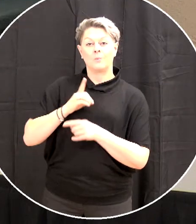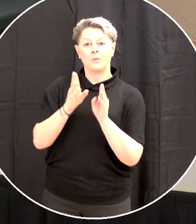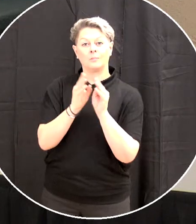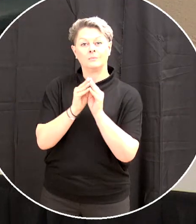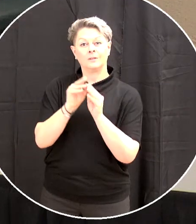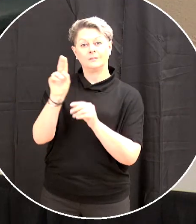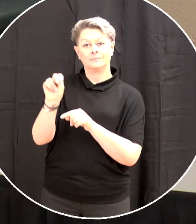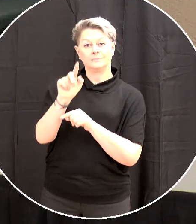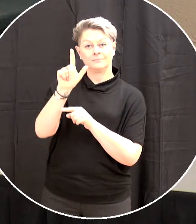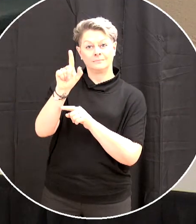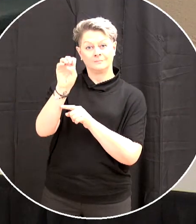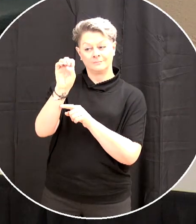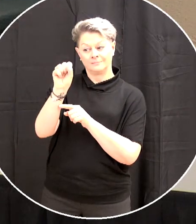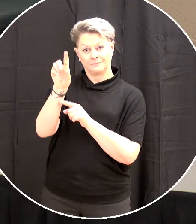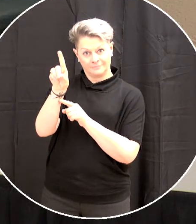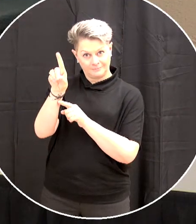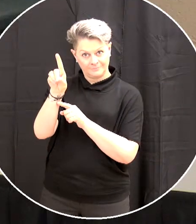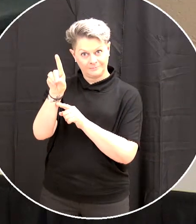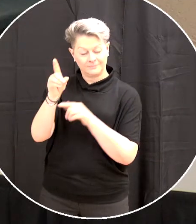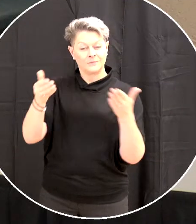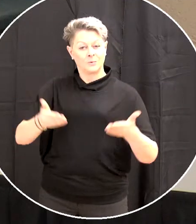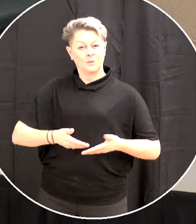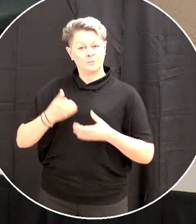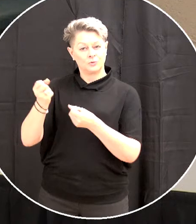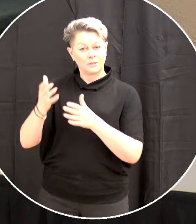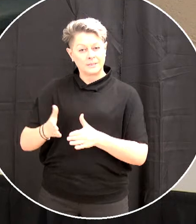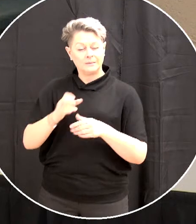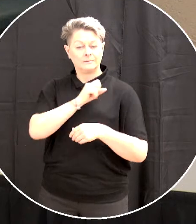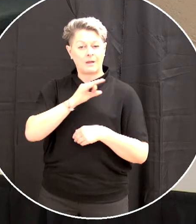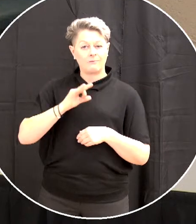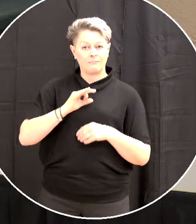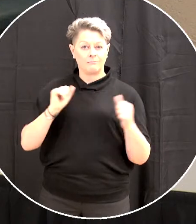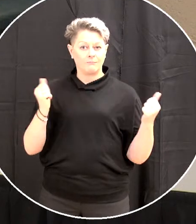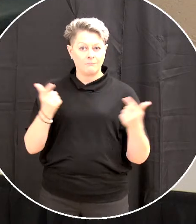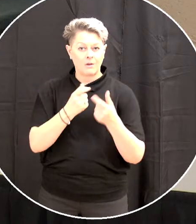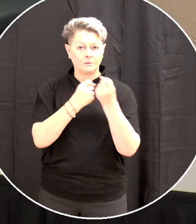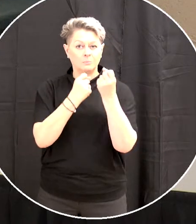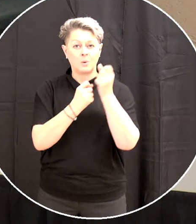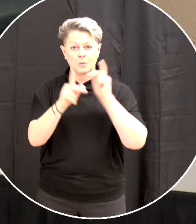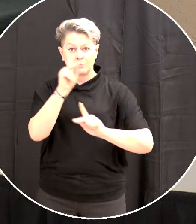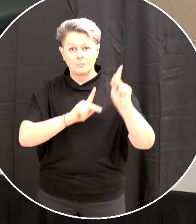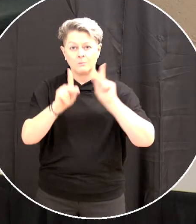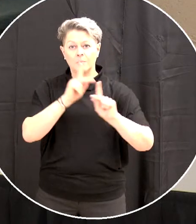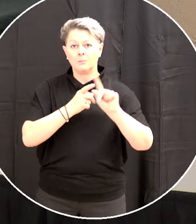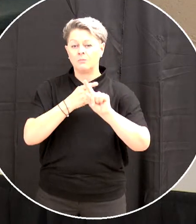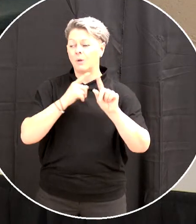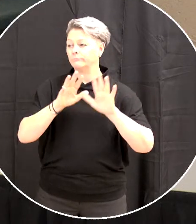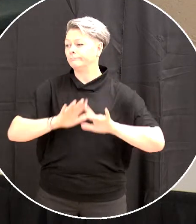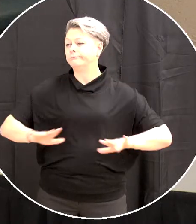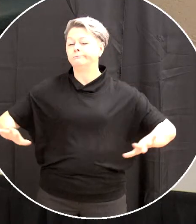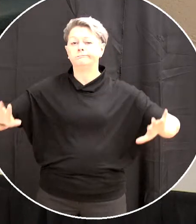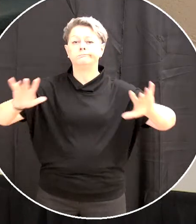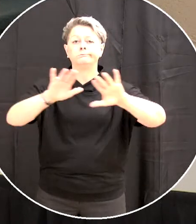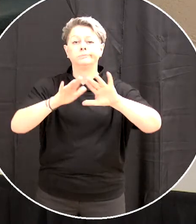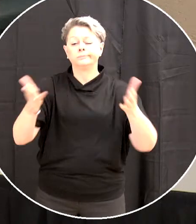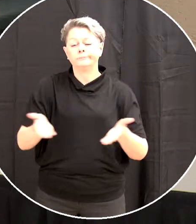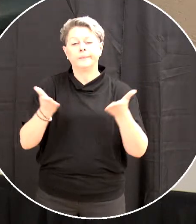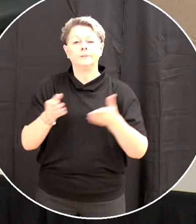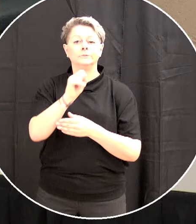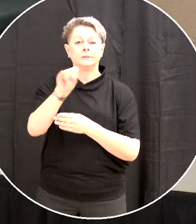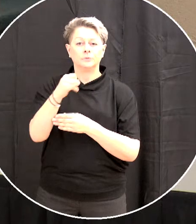Newfoundland and Labrador English School Districts. Welcome to the trustees and staff and our support people from St.